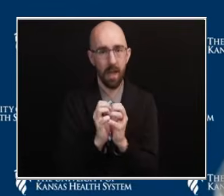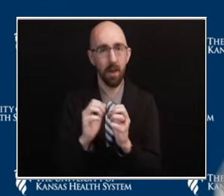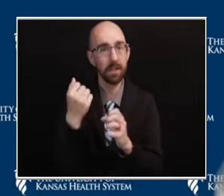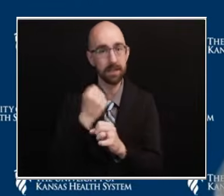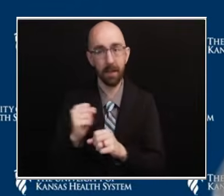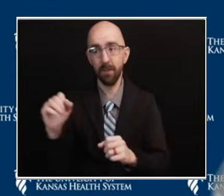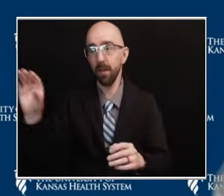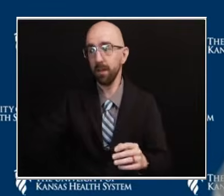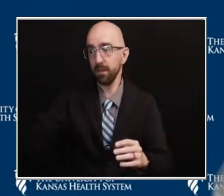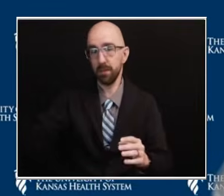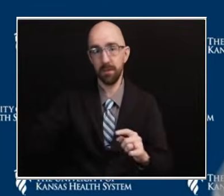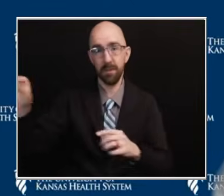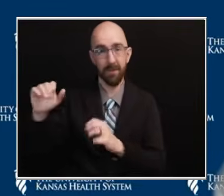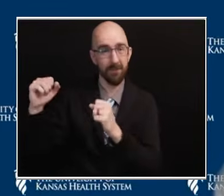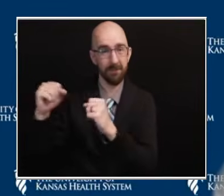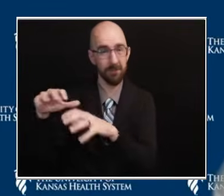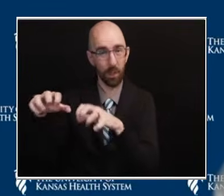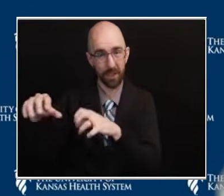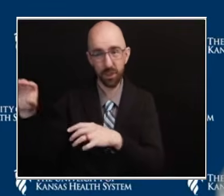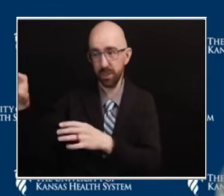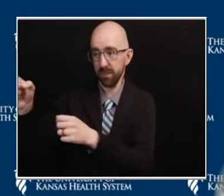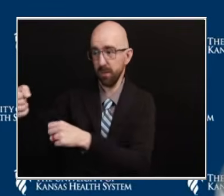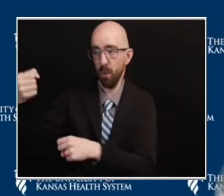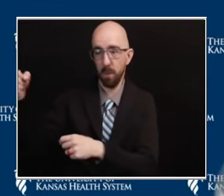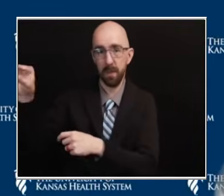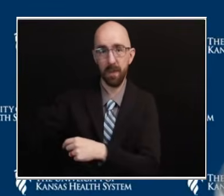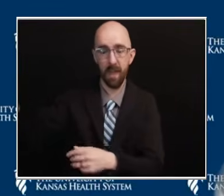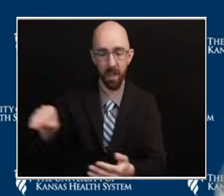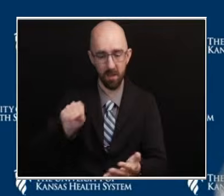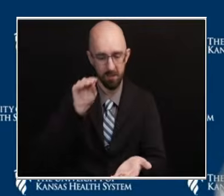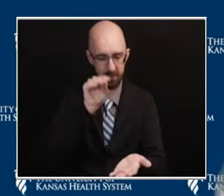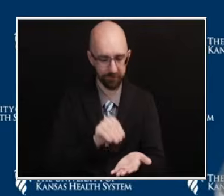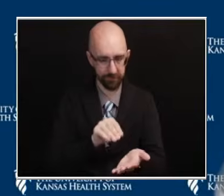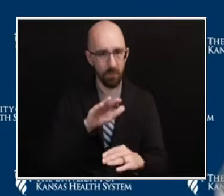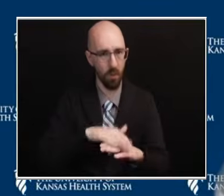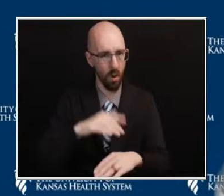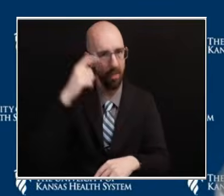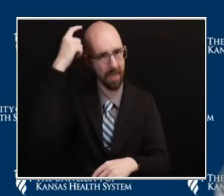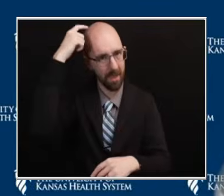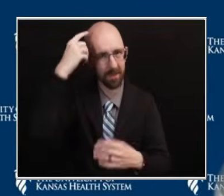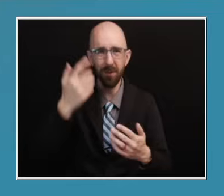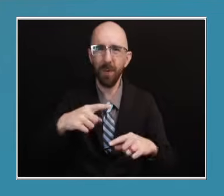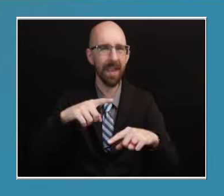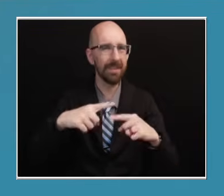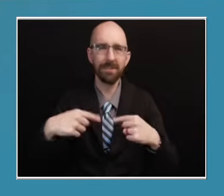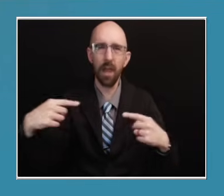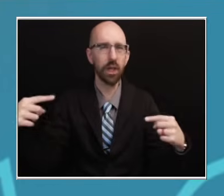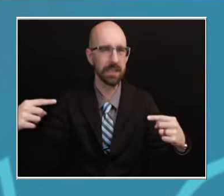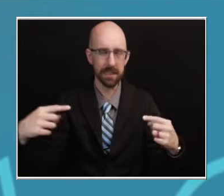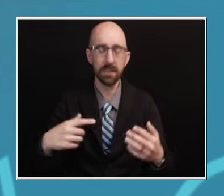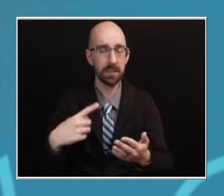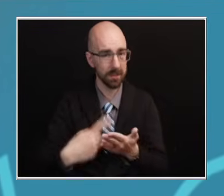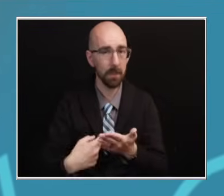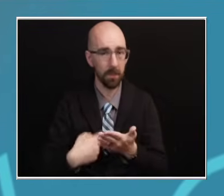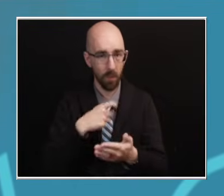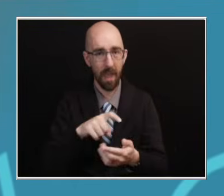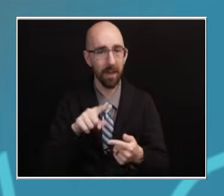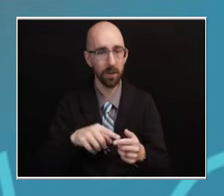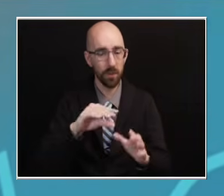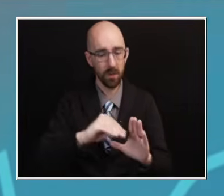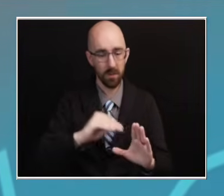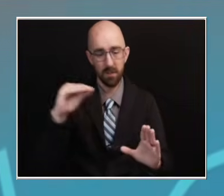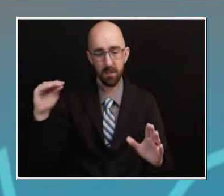that hard skull back on there. So it varies, but sometimes we do have to leave it off for a period of